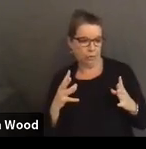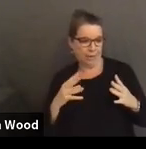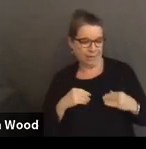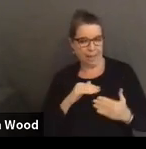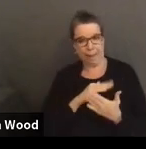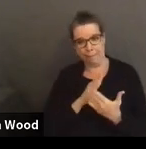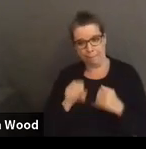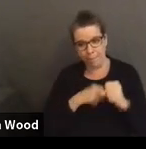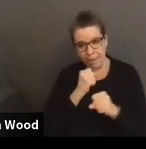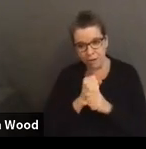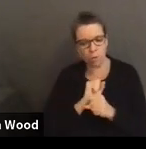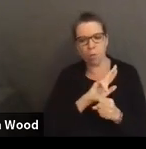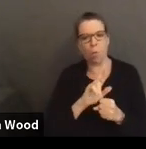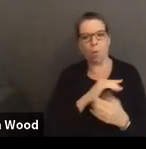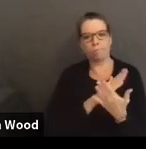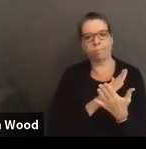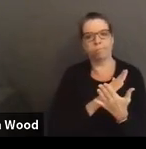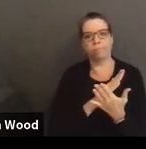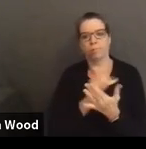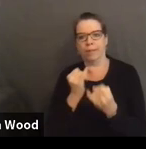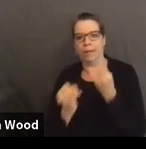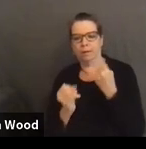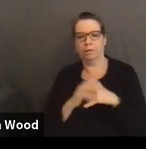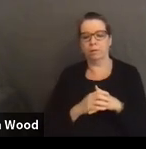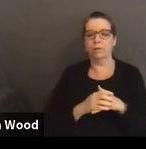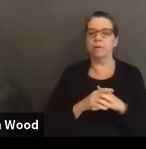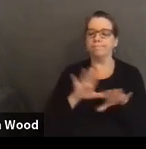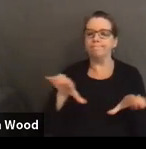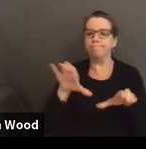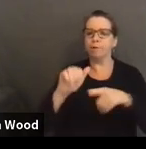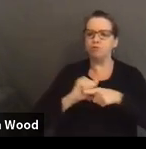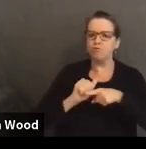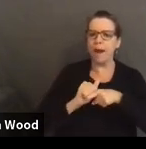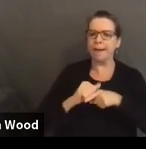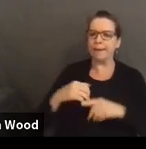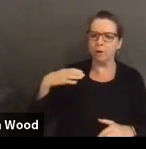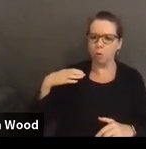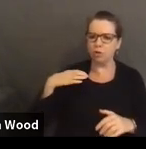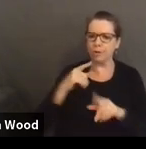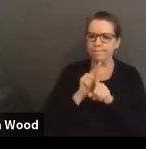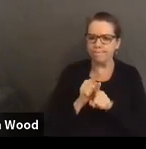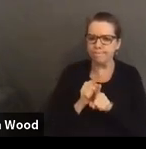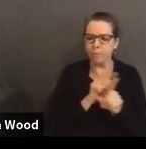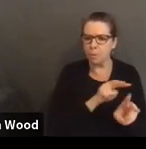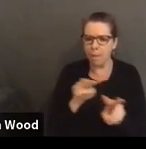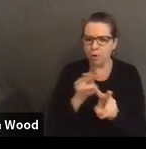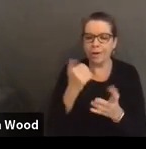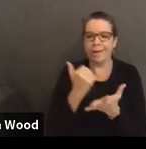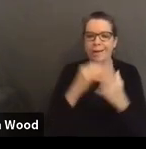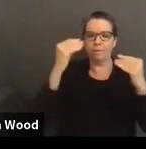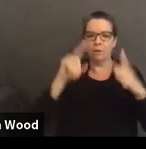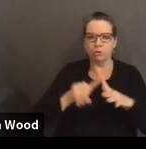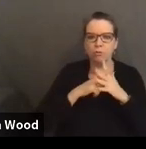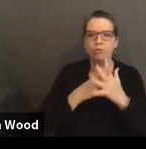and a switch to Texas Home Learning. Invest in training, coaching, and monitoring to help teachers implement